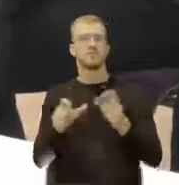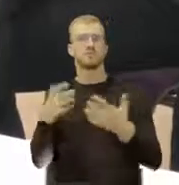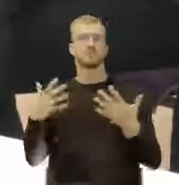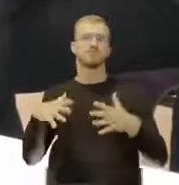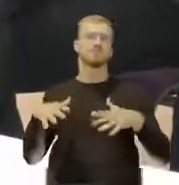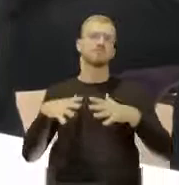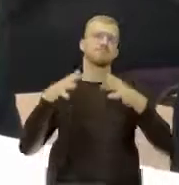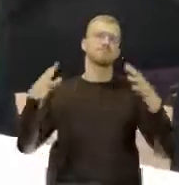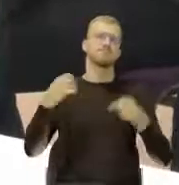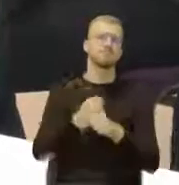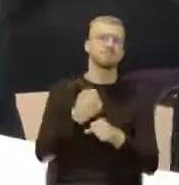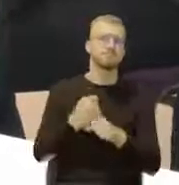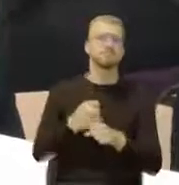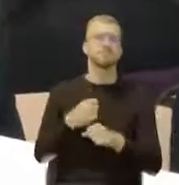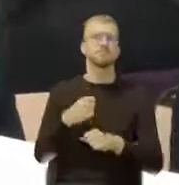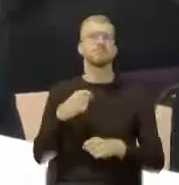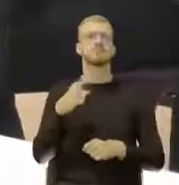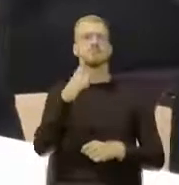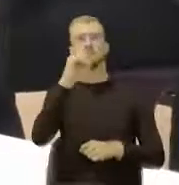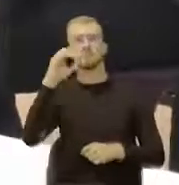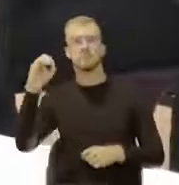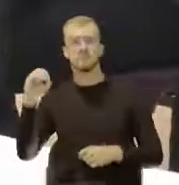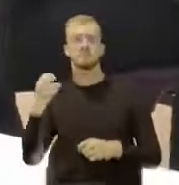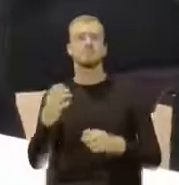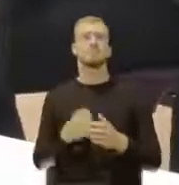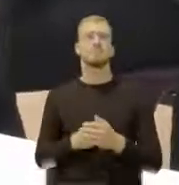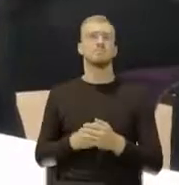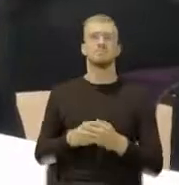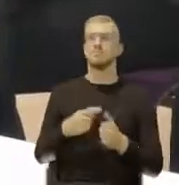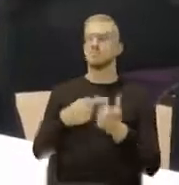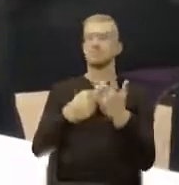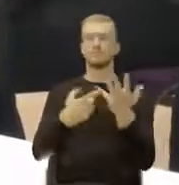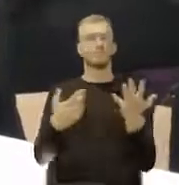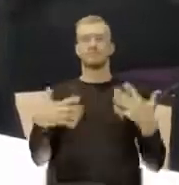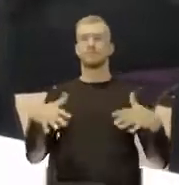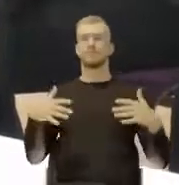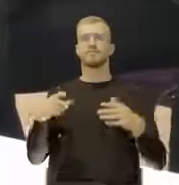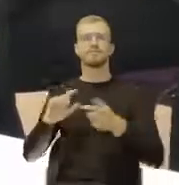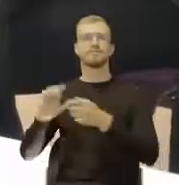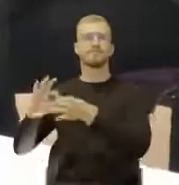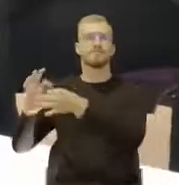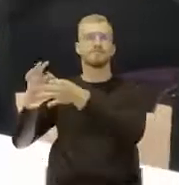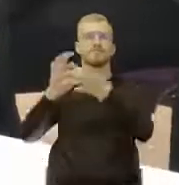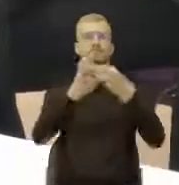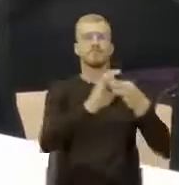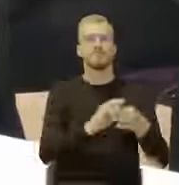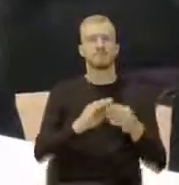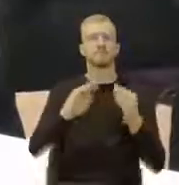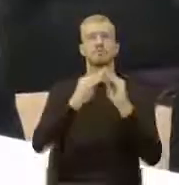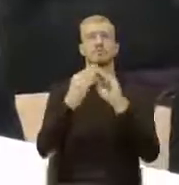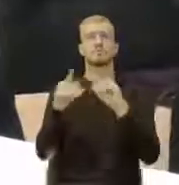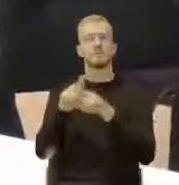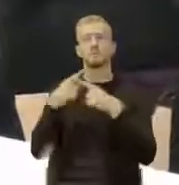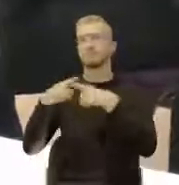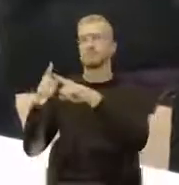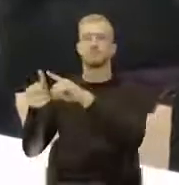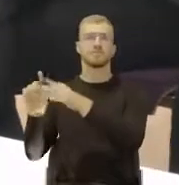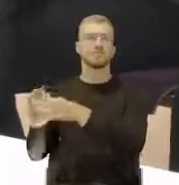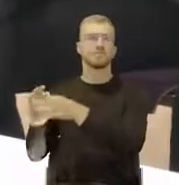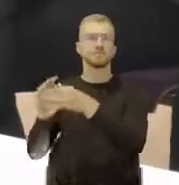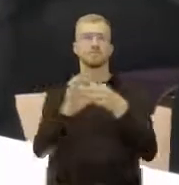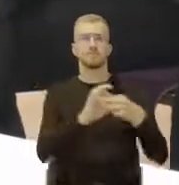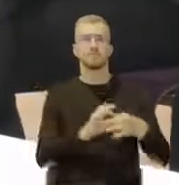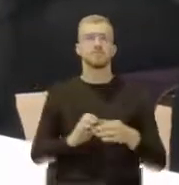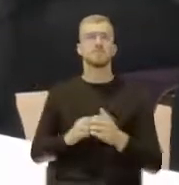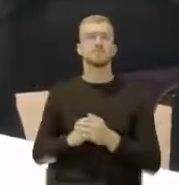Cities and metropolitan areas host half of the world population now, and this percentage is growing fast to